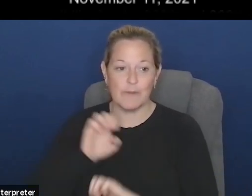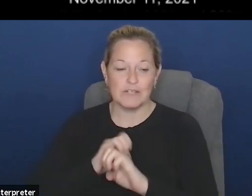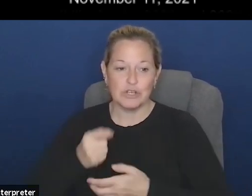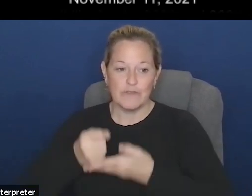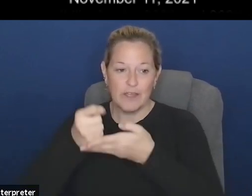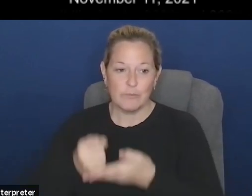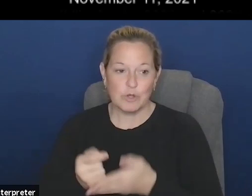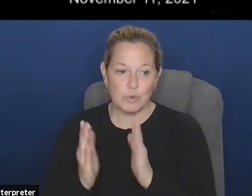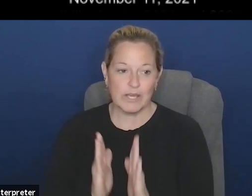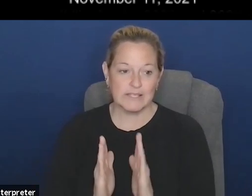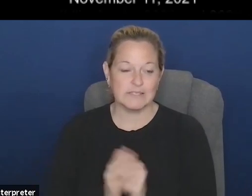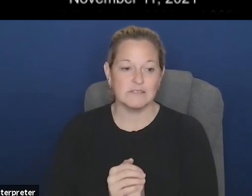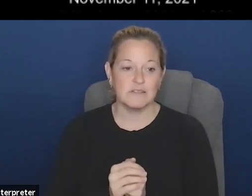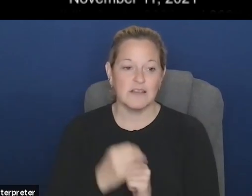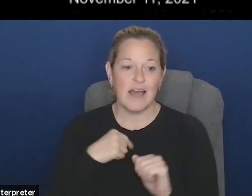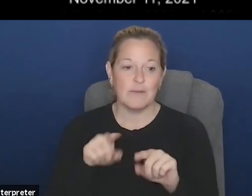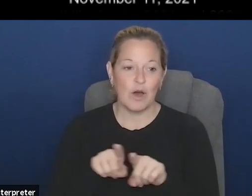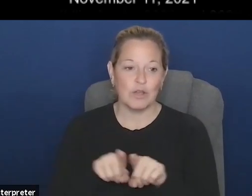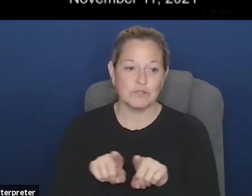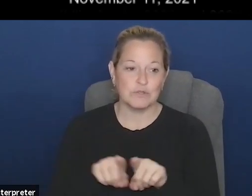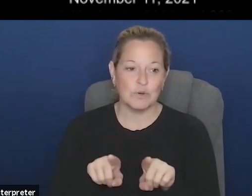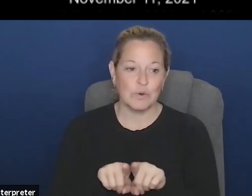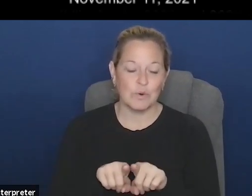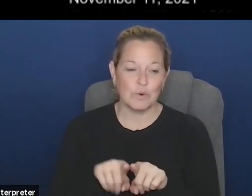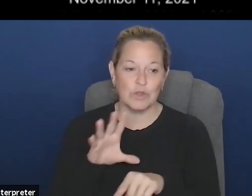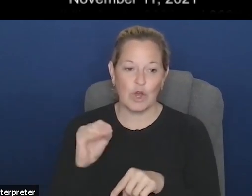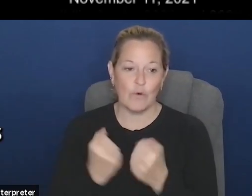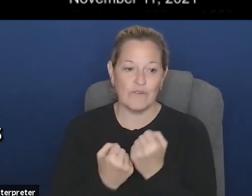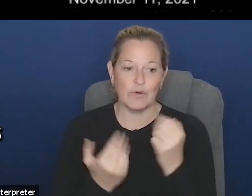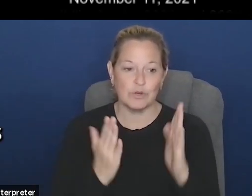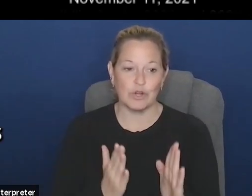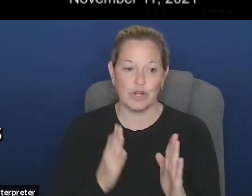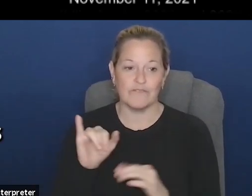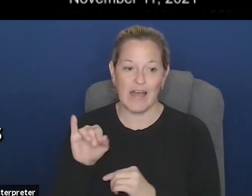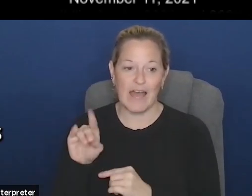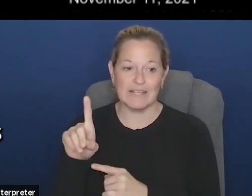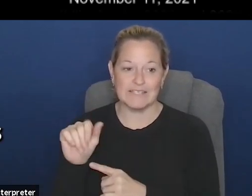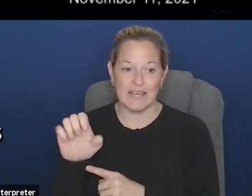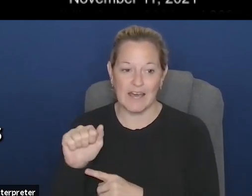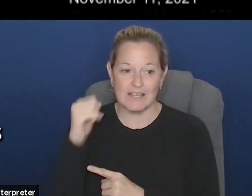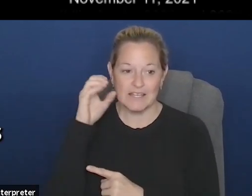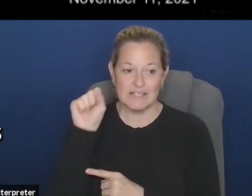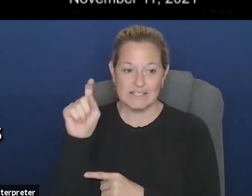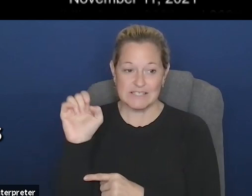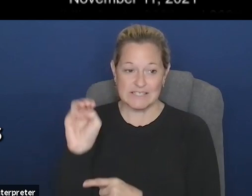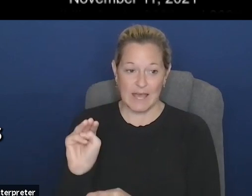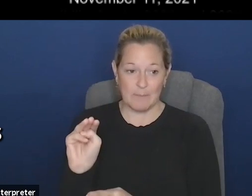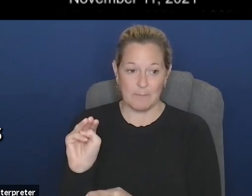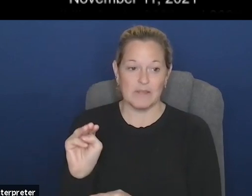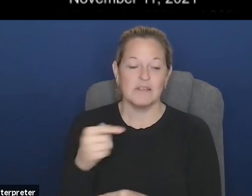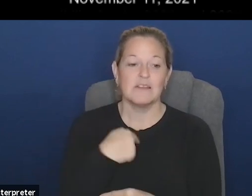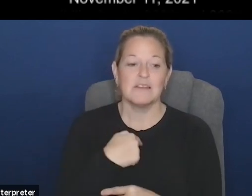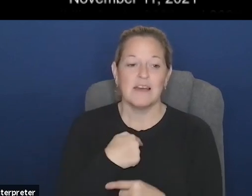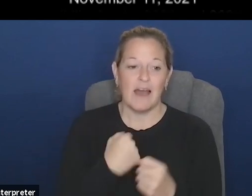also co-founder and secretary of the International Network of Researchers with Visual Impairments and Their Allies, or